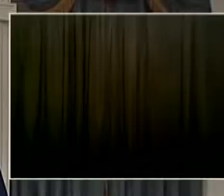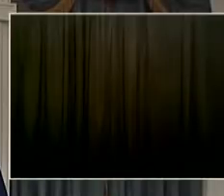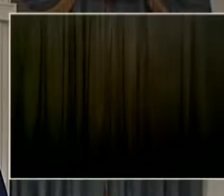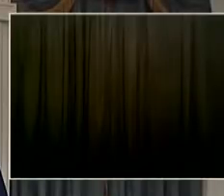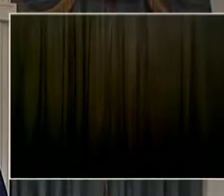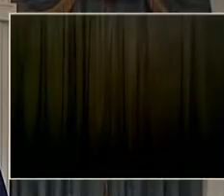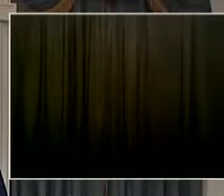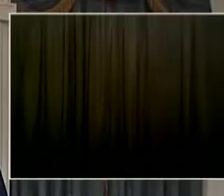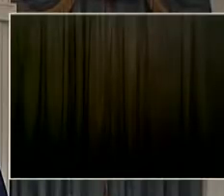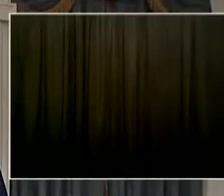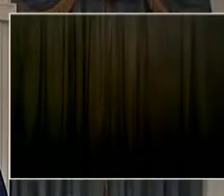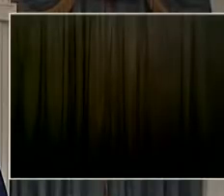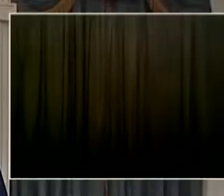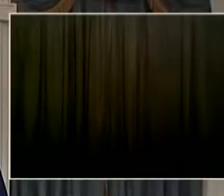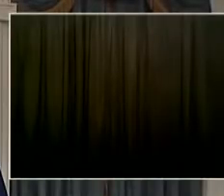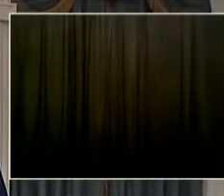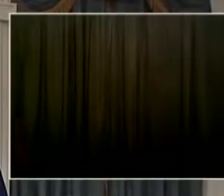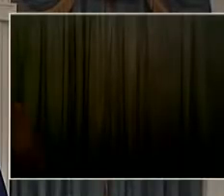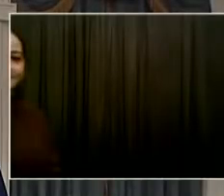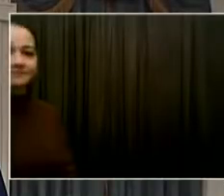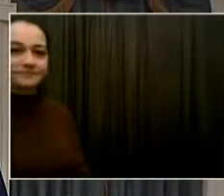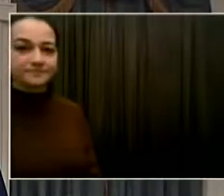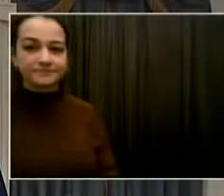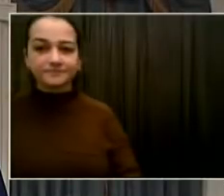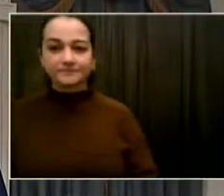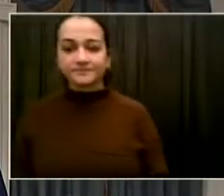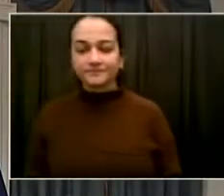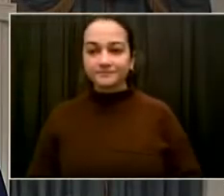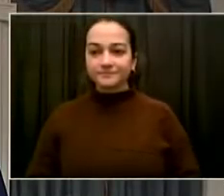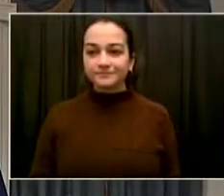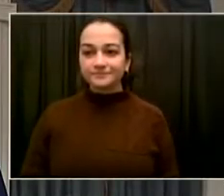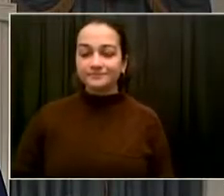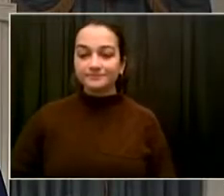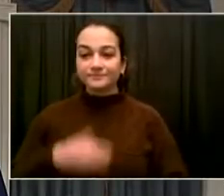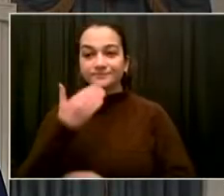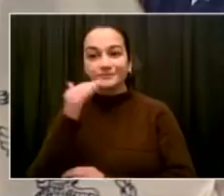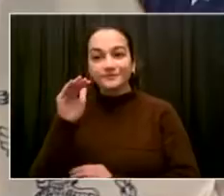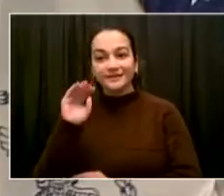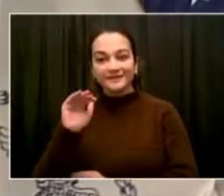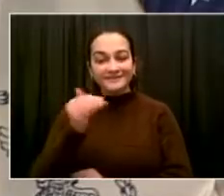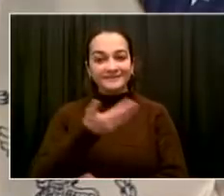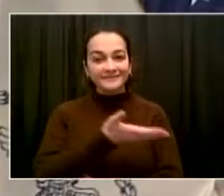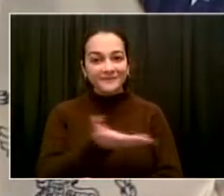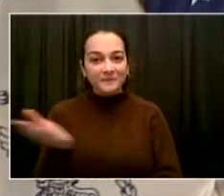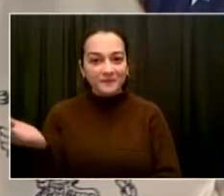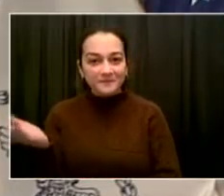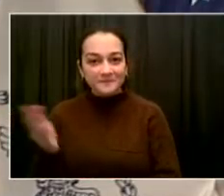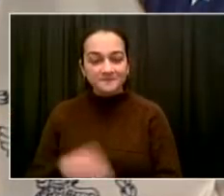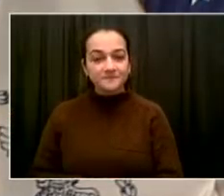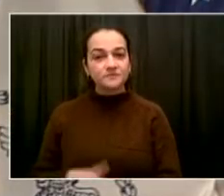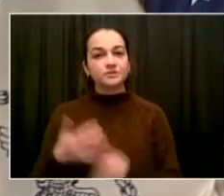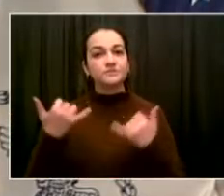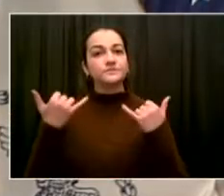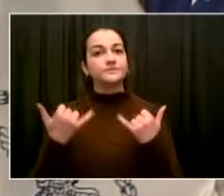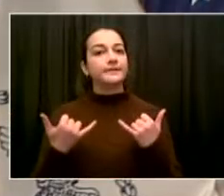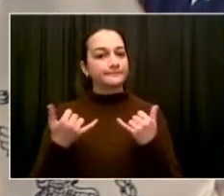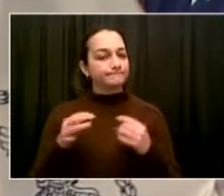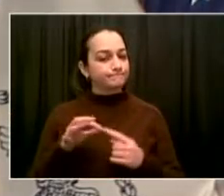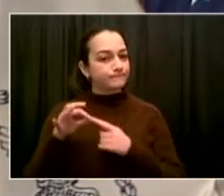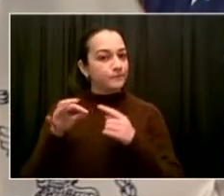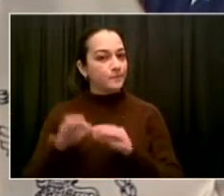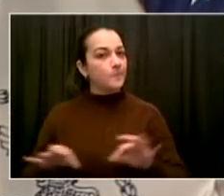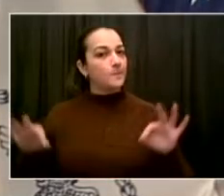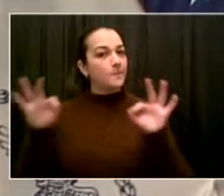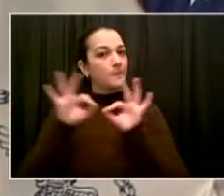Good afternoon, everybody. I wanted to give a special update today to all New Yorkers because obviously we're facing a major